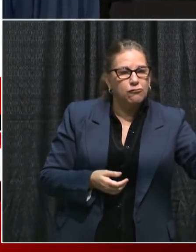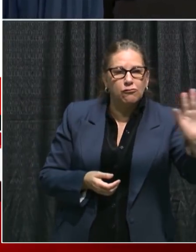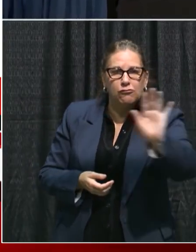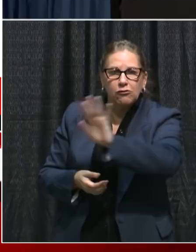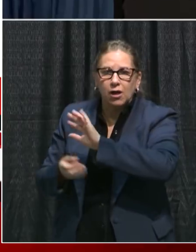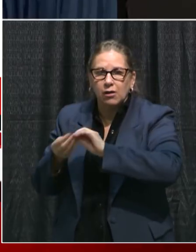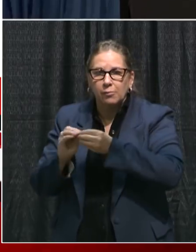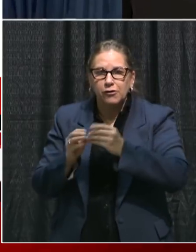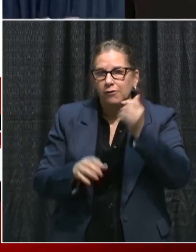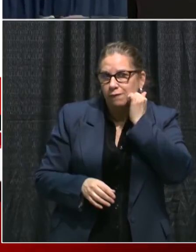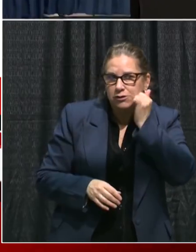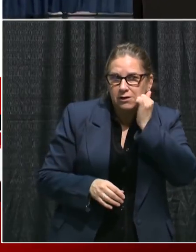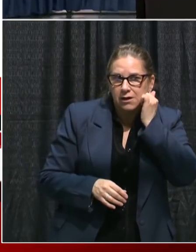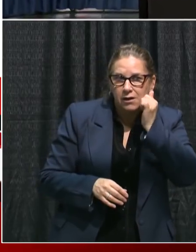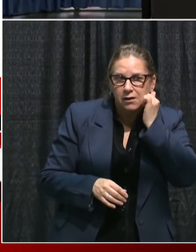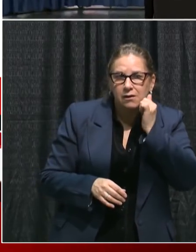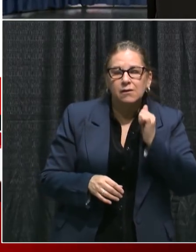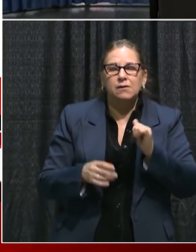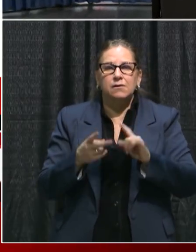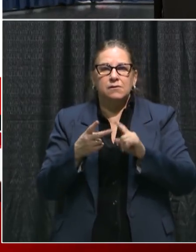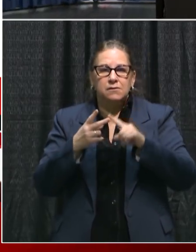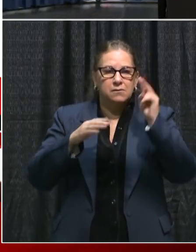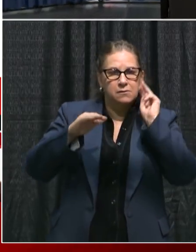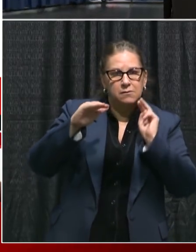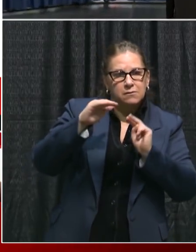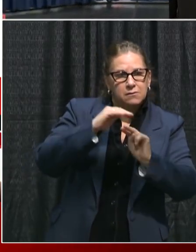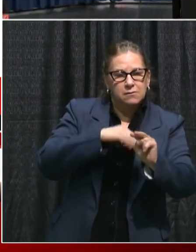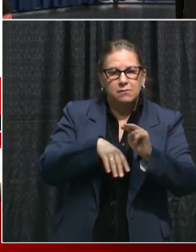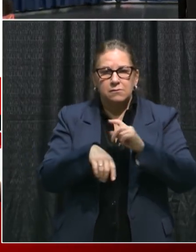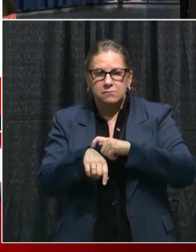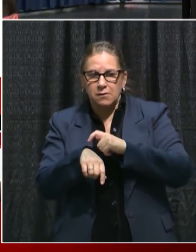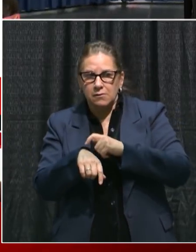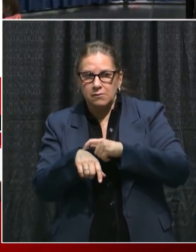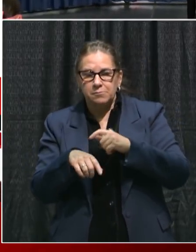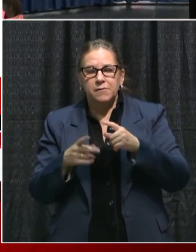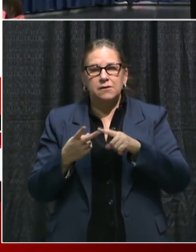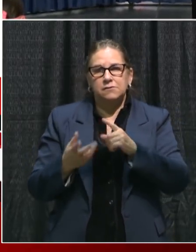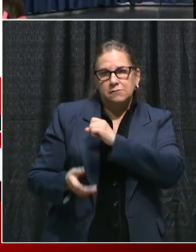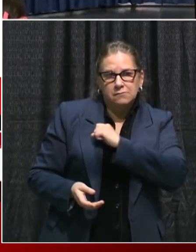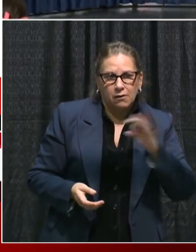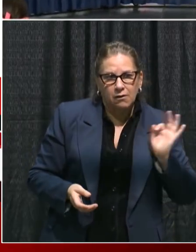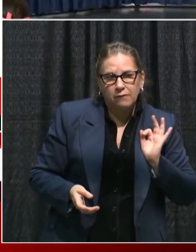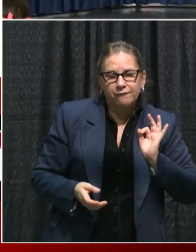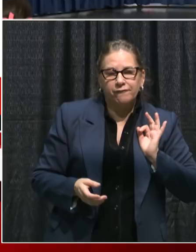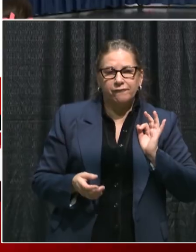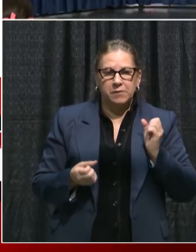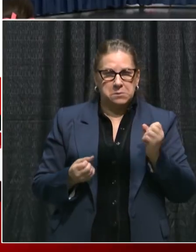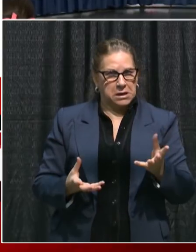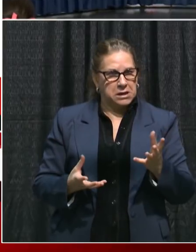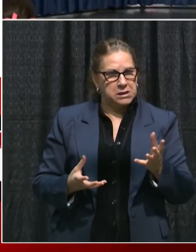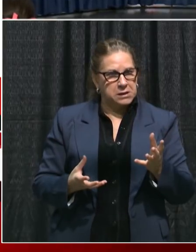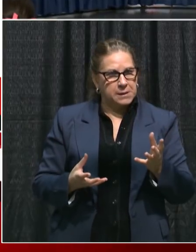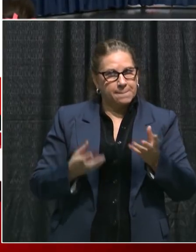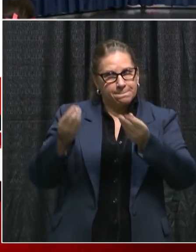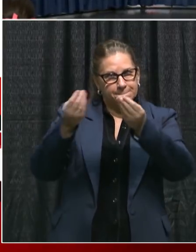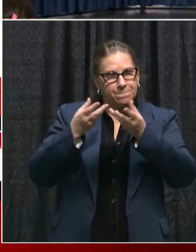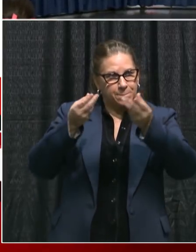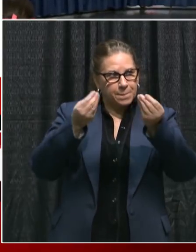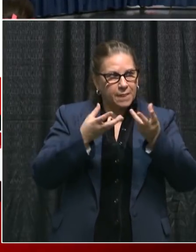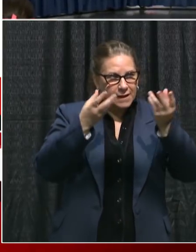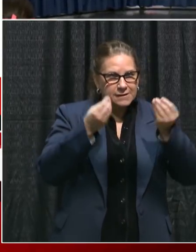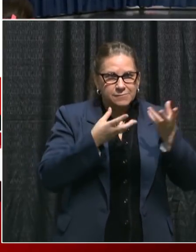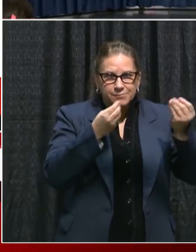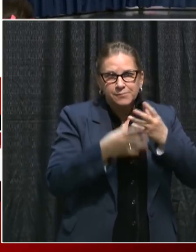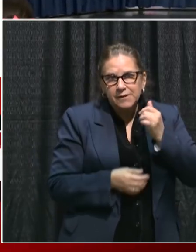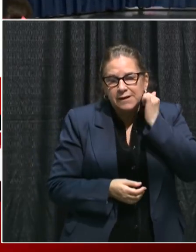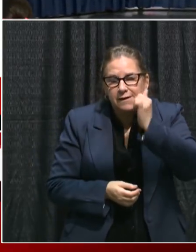construction timelines, to staffing needs, and to also letting us know on a daily basis where